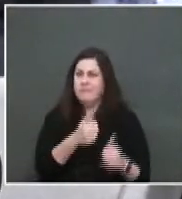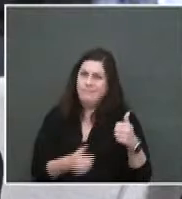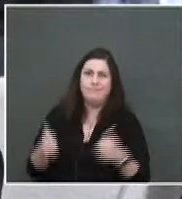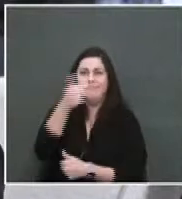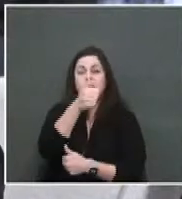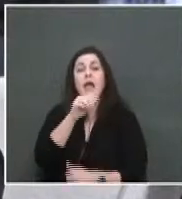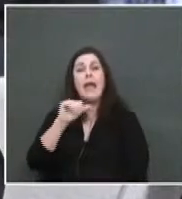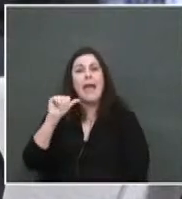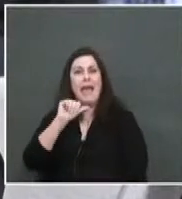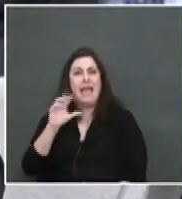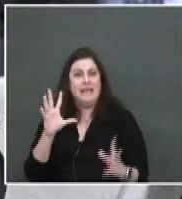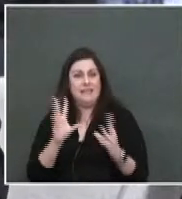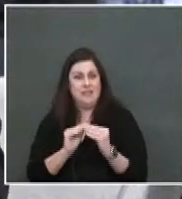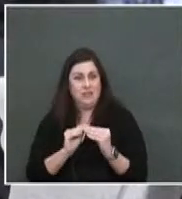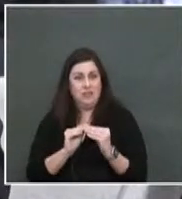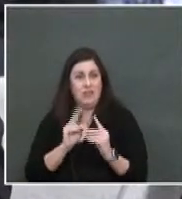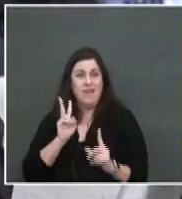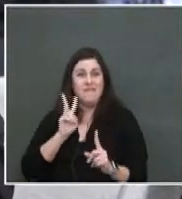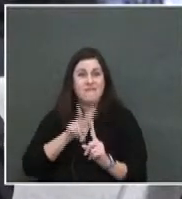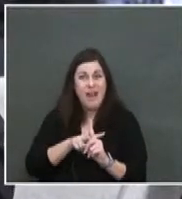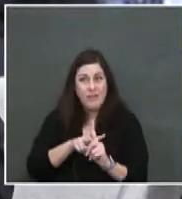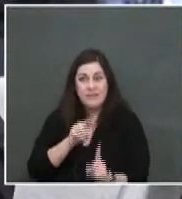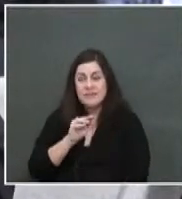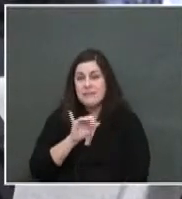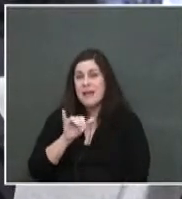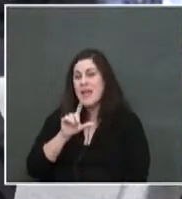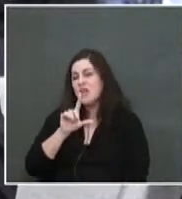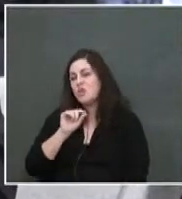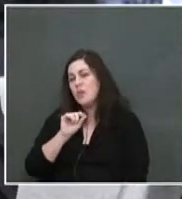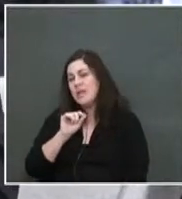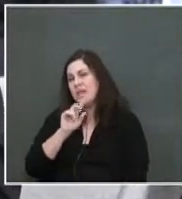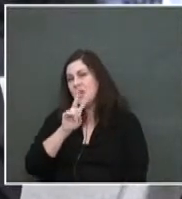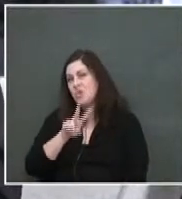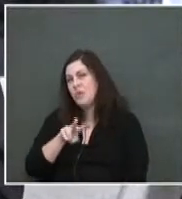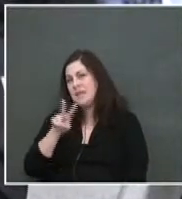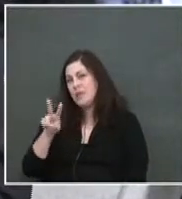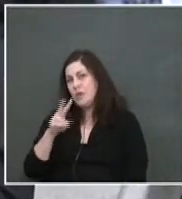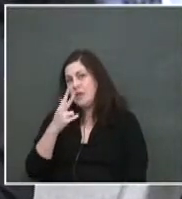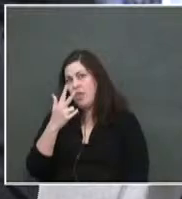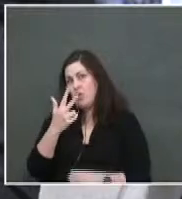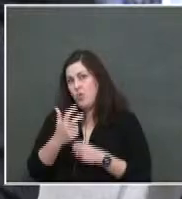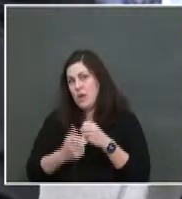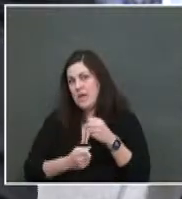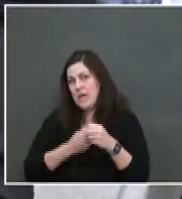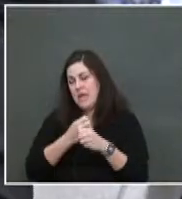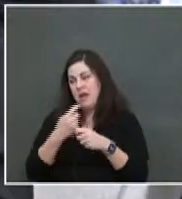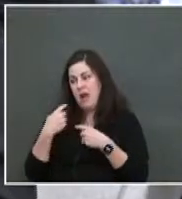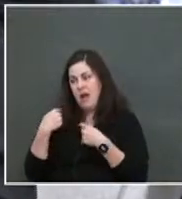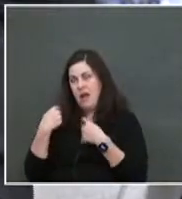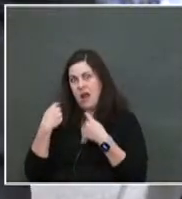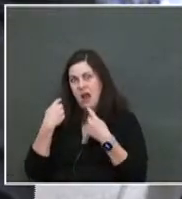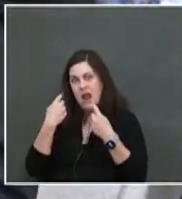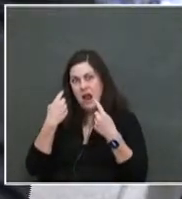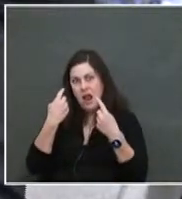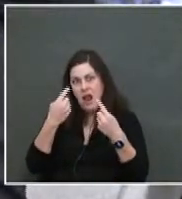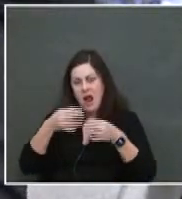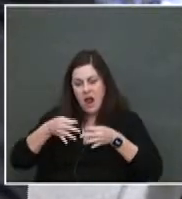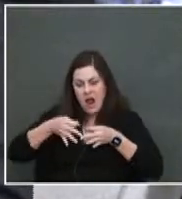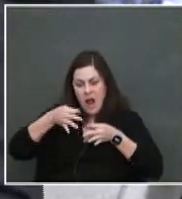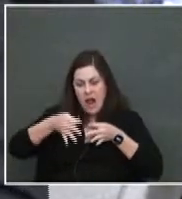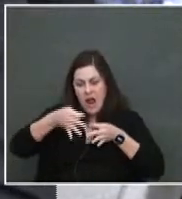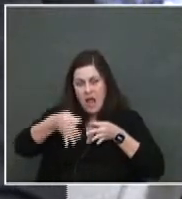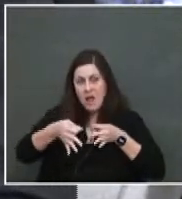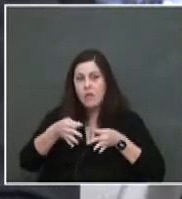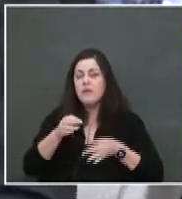I filed the CCR in May of 2022. 3 years have passed, right? We do